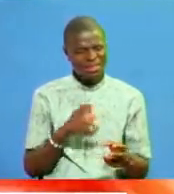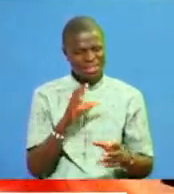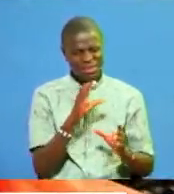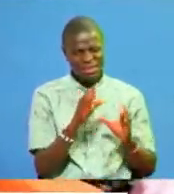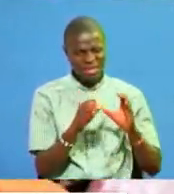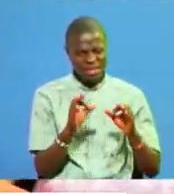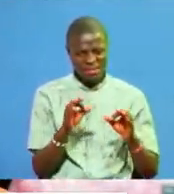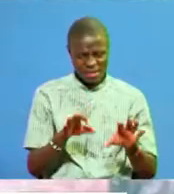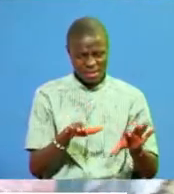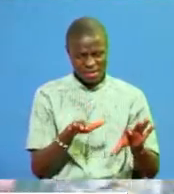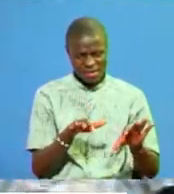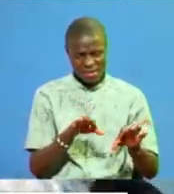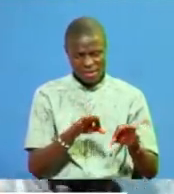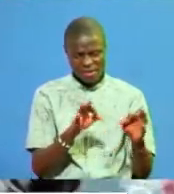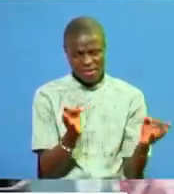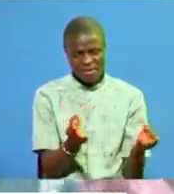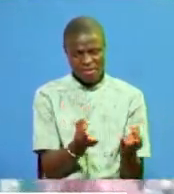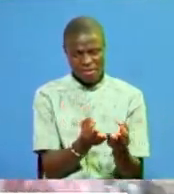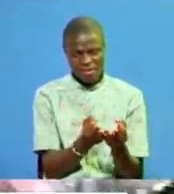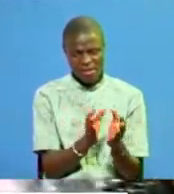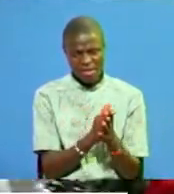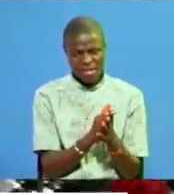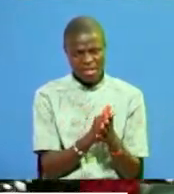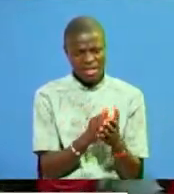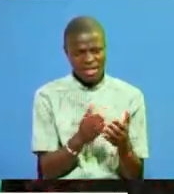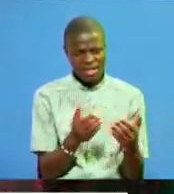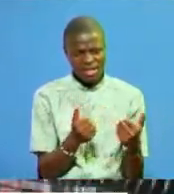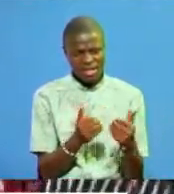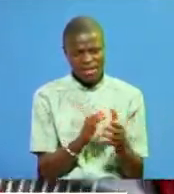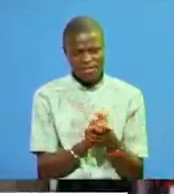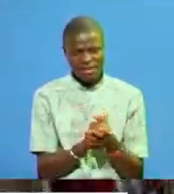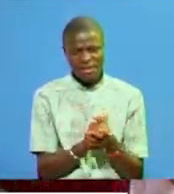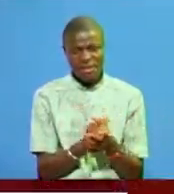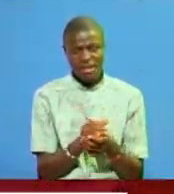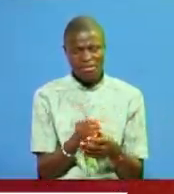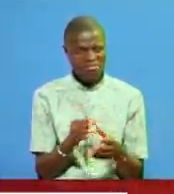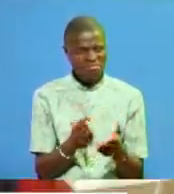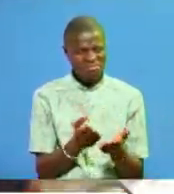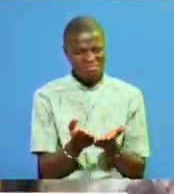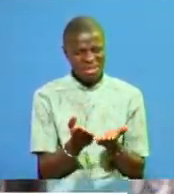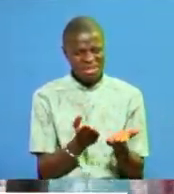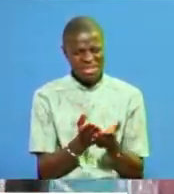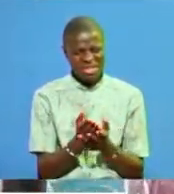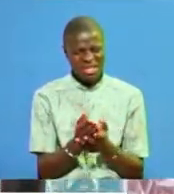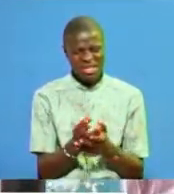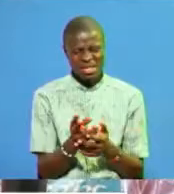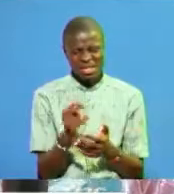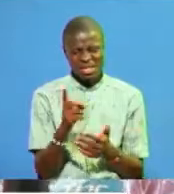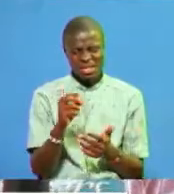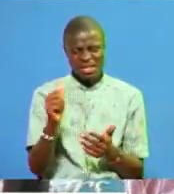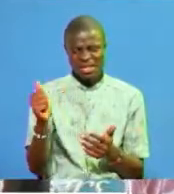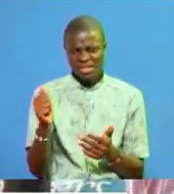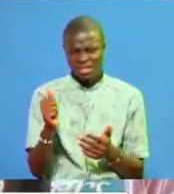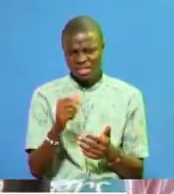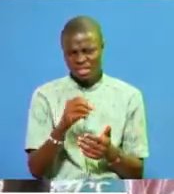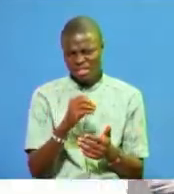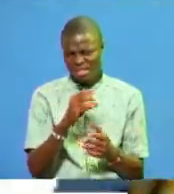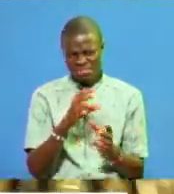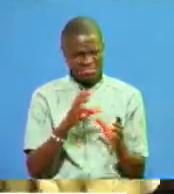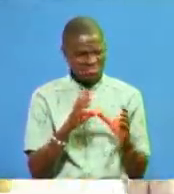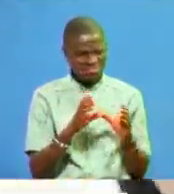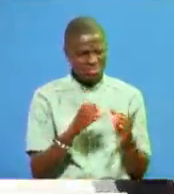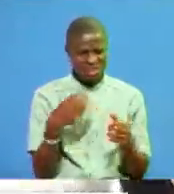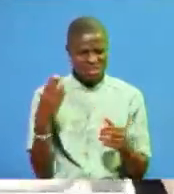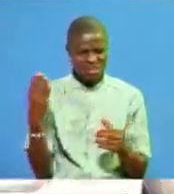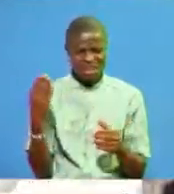any gifts. Anicia Karanja, who was also buying gifts for her children, said that the commodities have become expensive compared